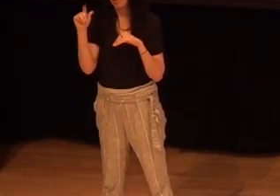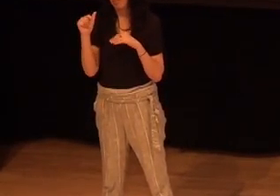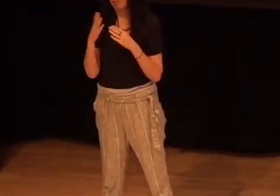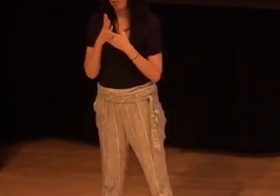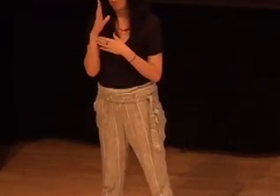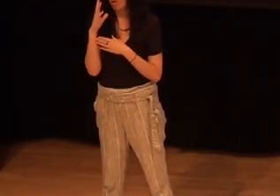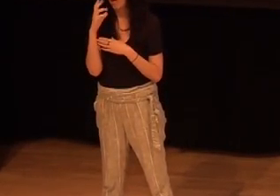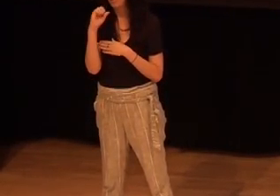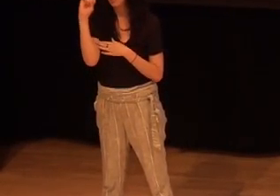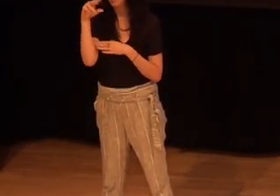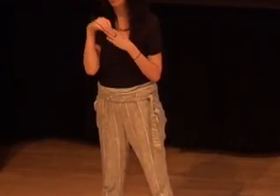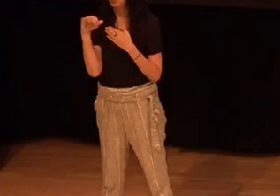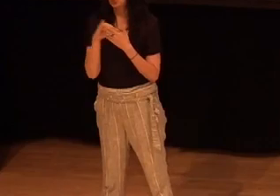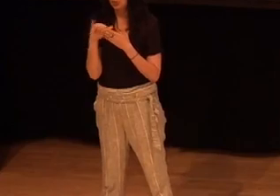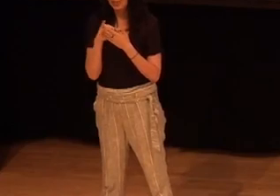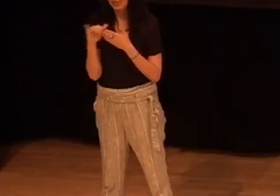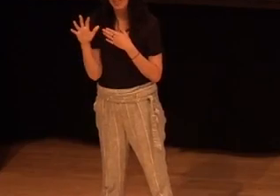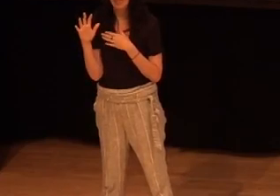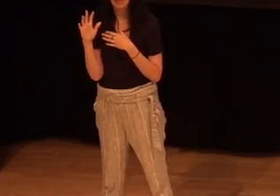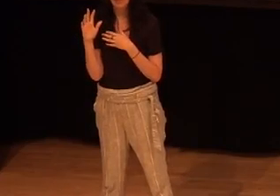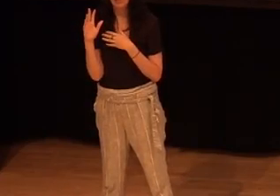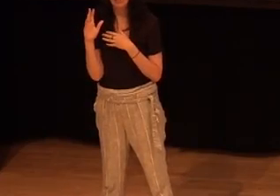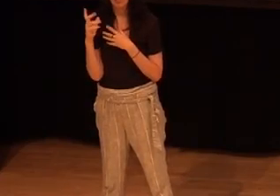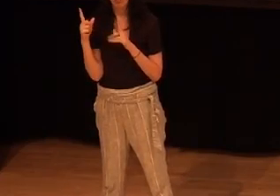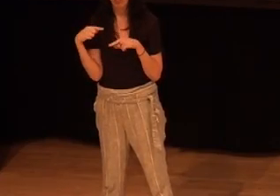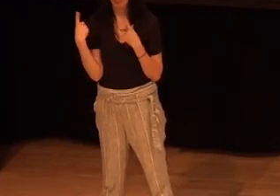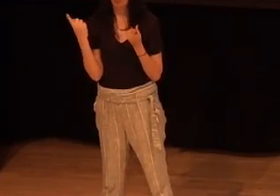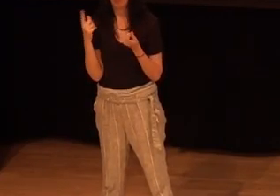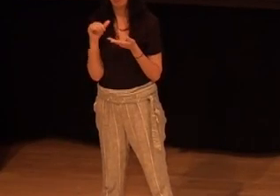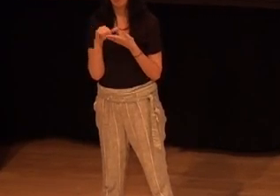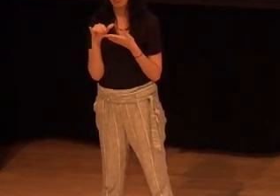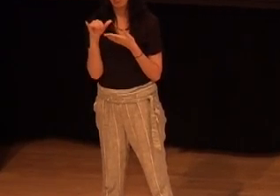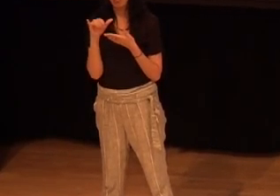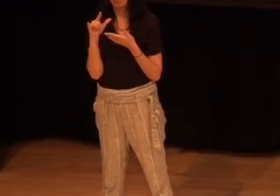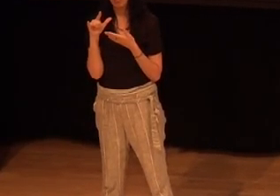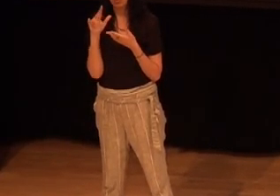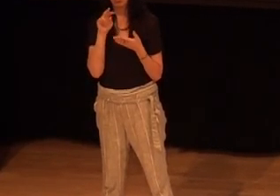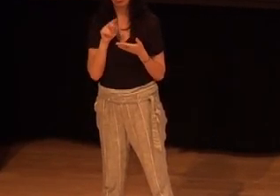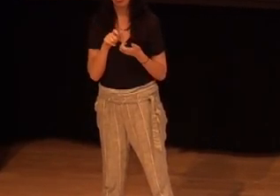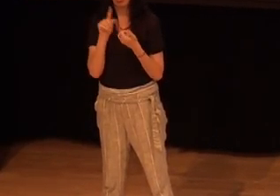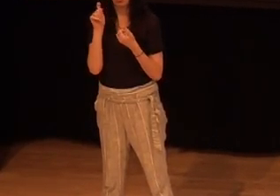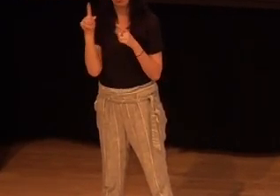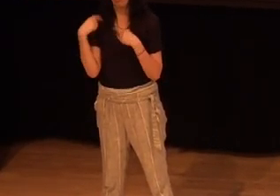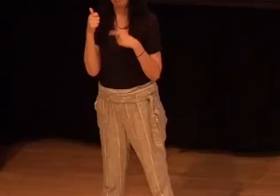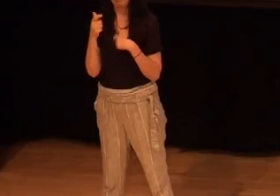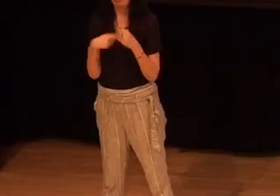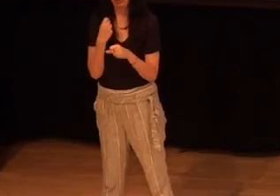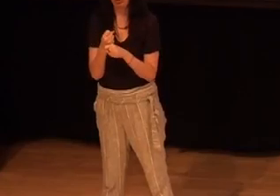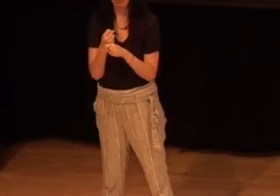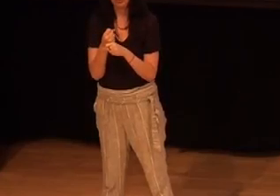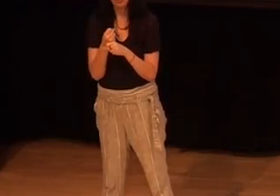New York City. I've been working on this question or these series of questions for about 10 years now,